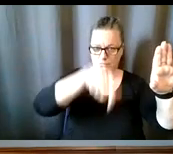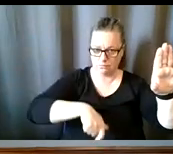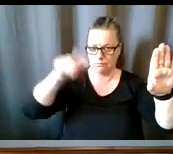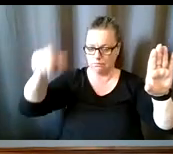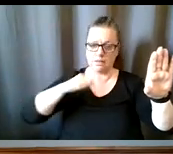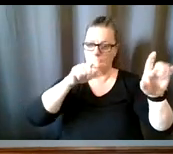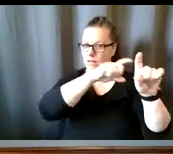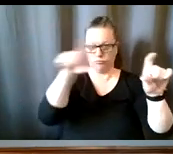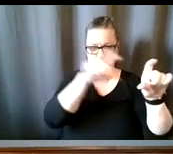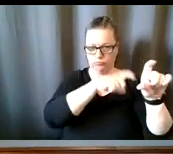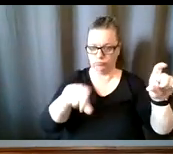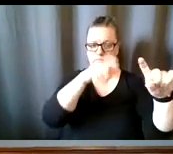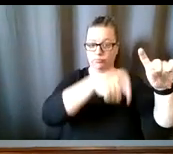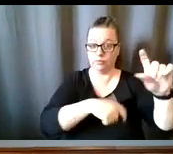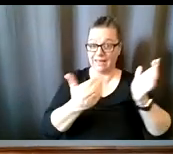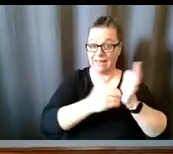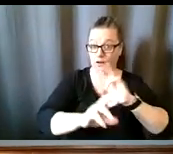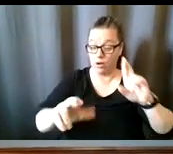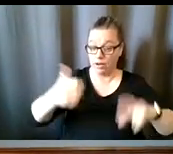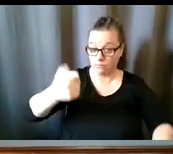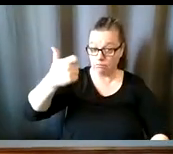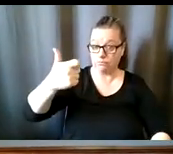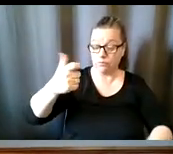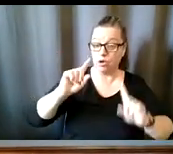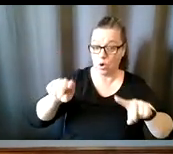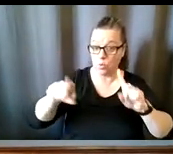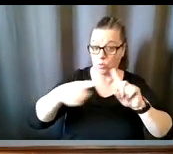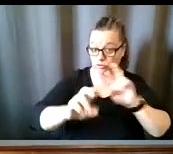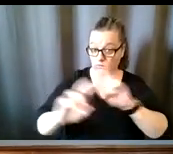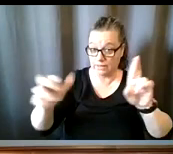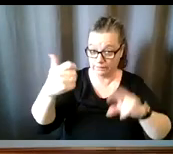ready with your stopwatch and go when you're ready.